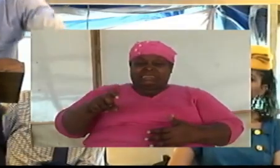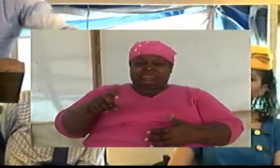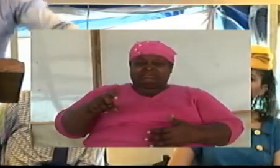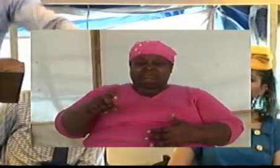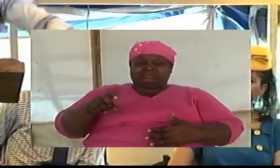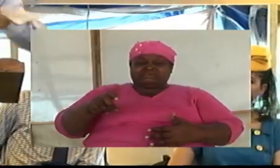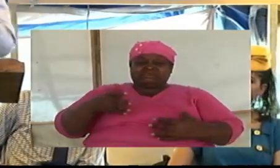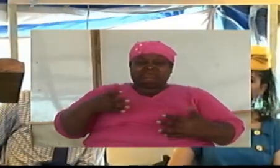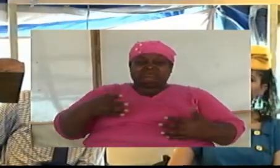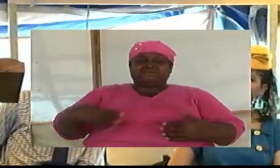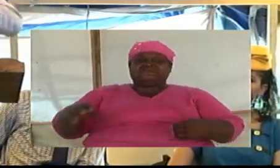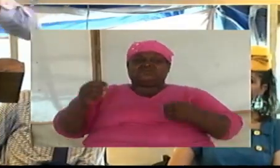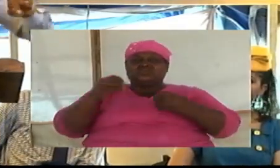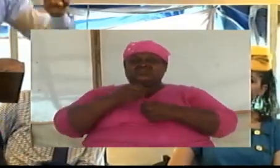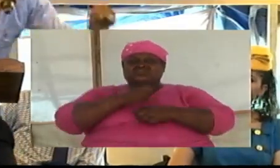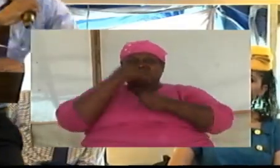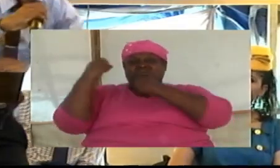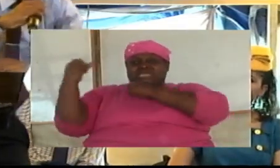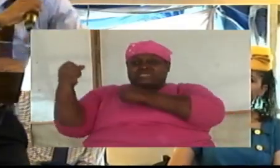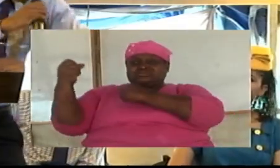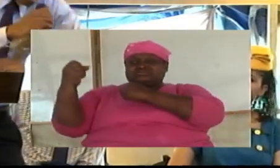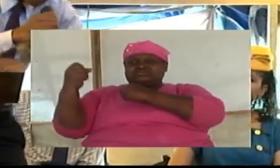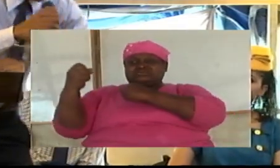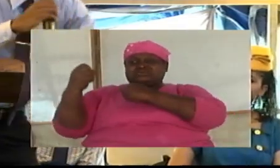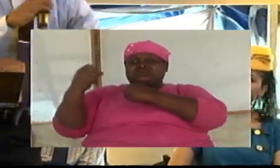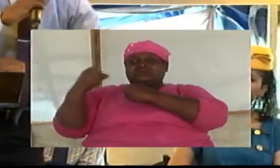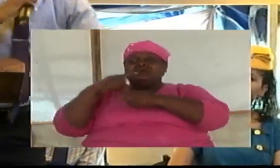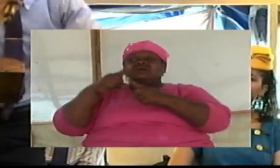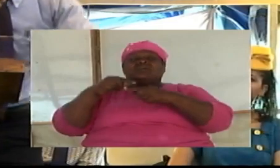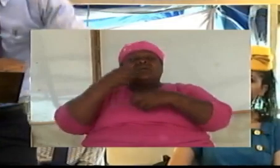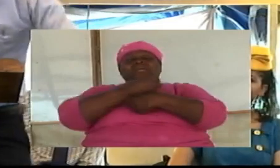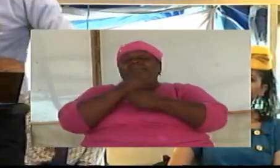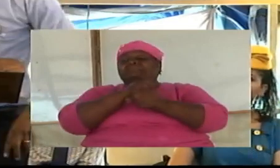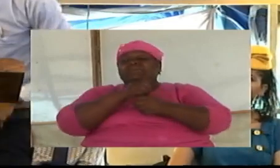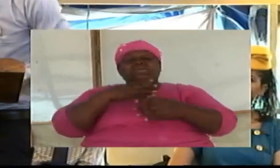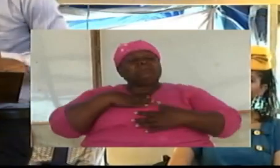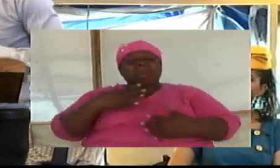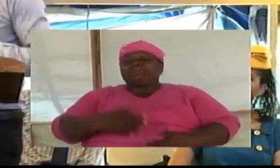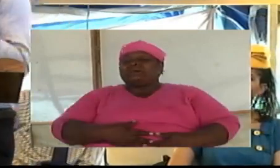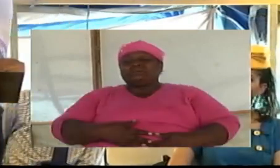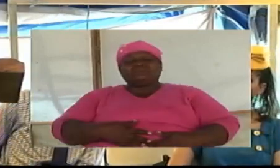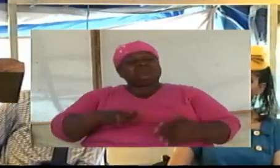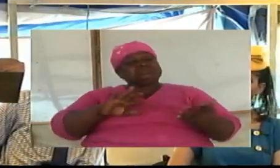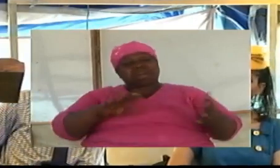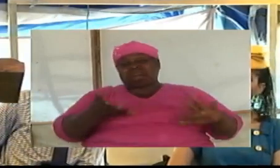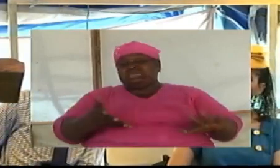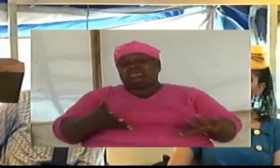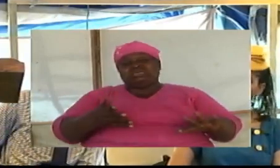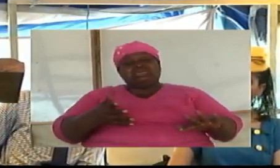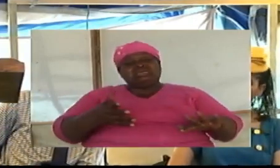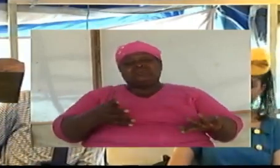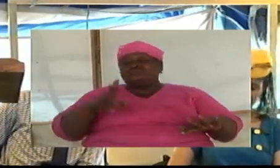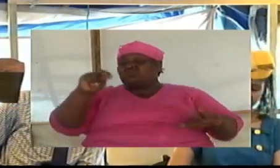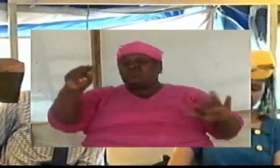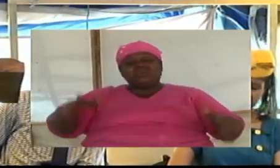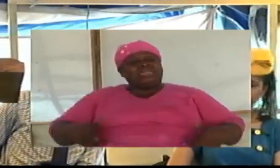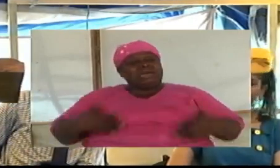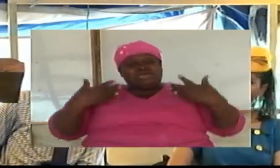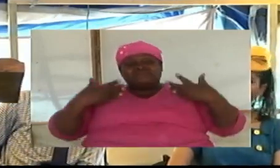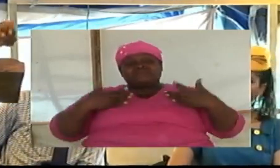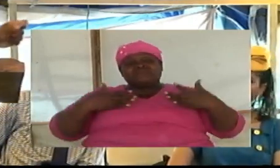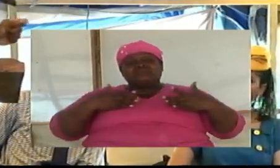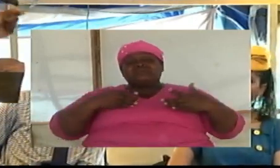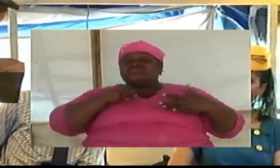bodies. When he made the body, it was dead and lifeless. It was not until he breathed into the body,